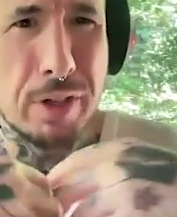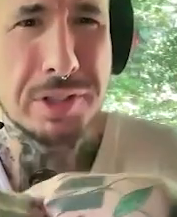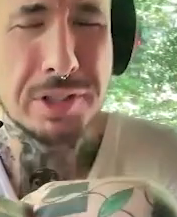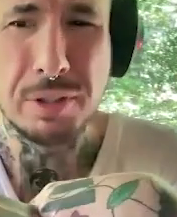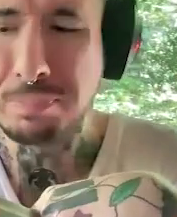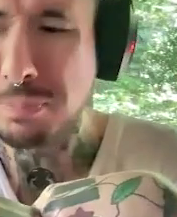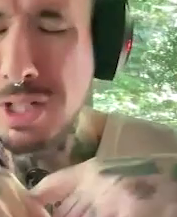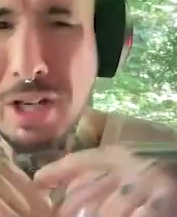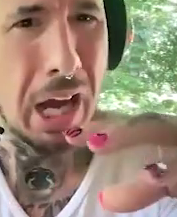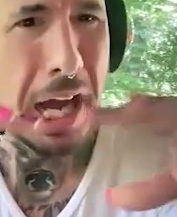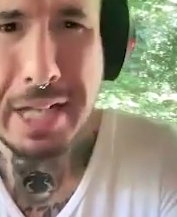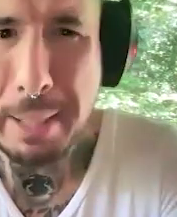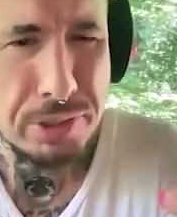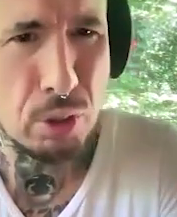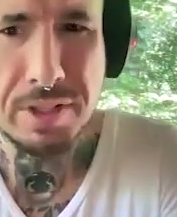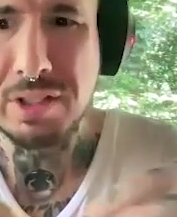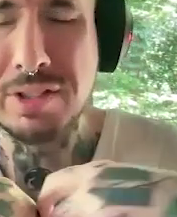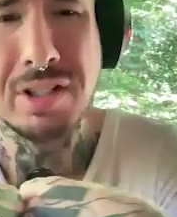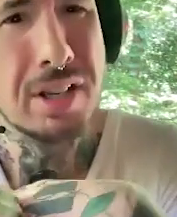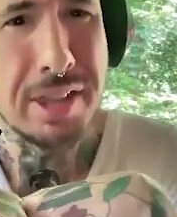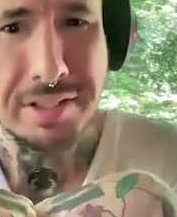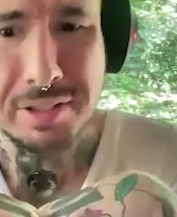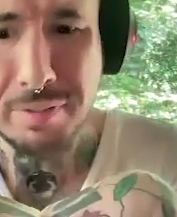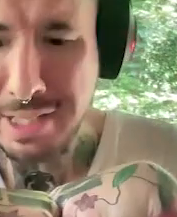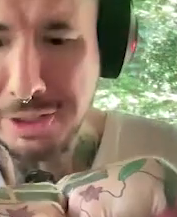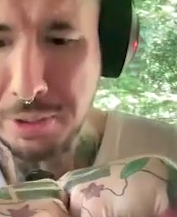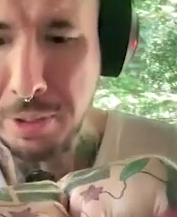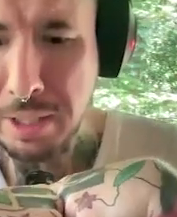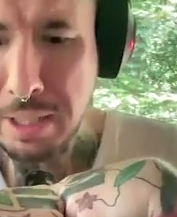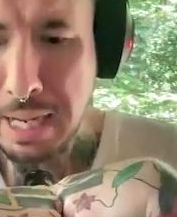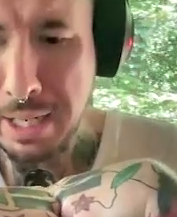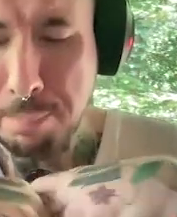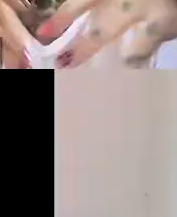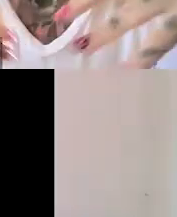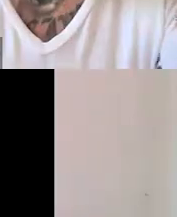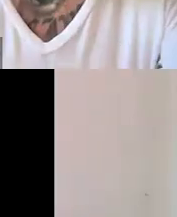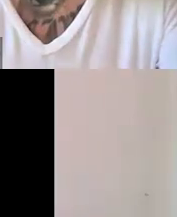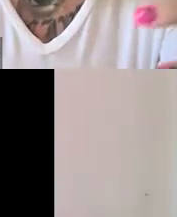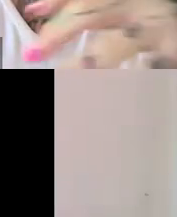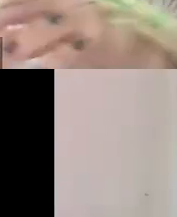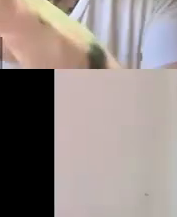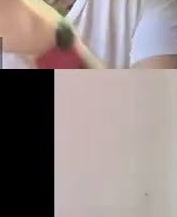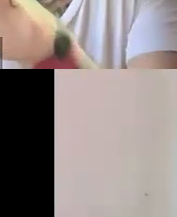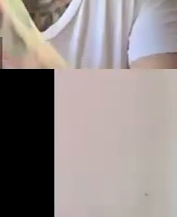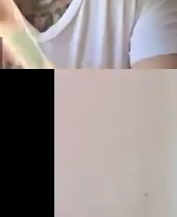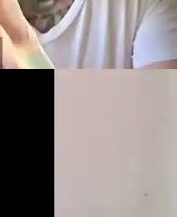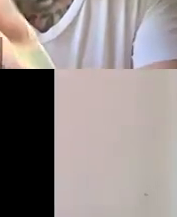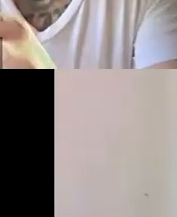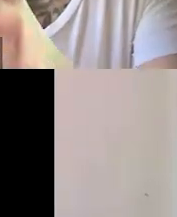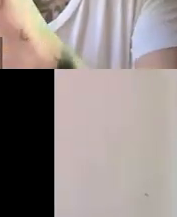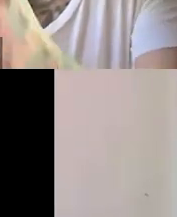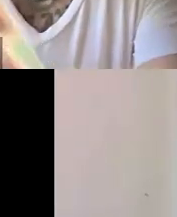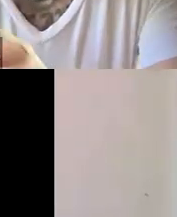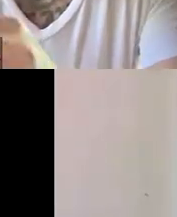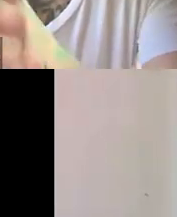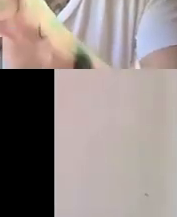child welfare system, adoption services, things of that nature. And between both of those